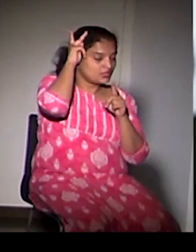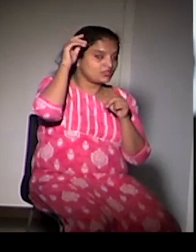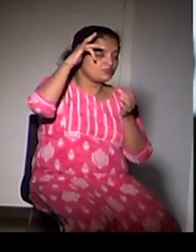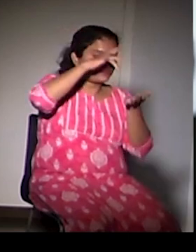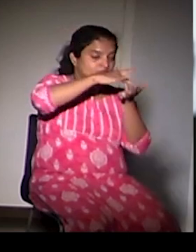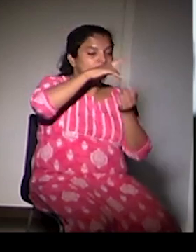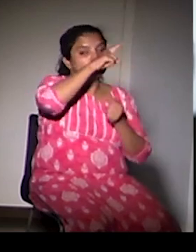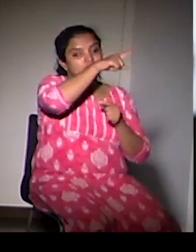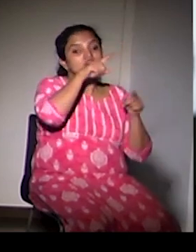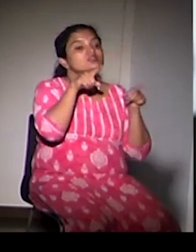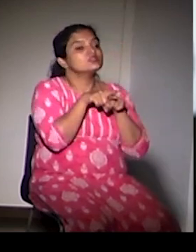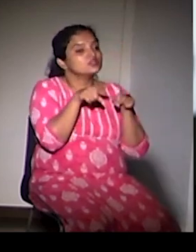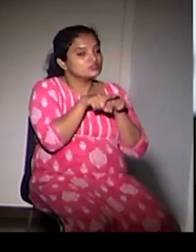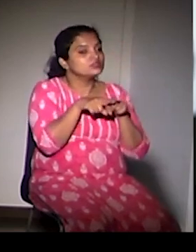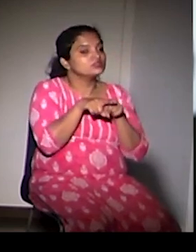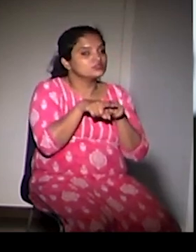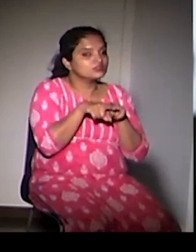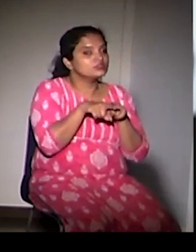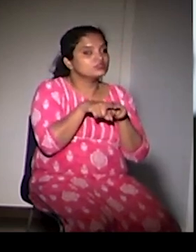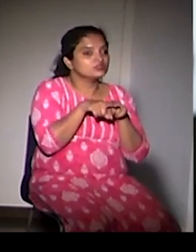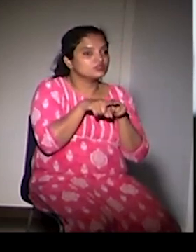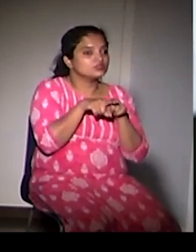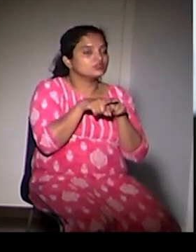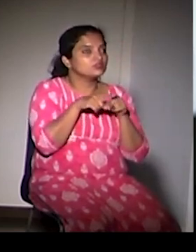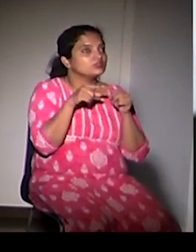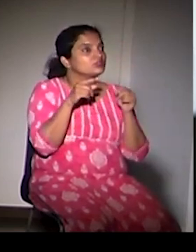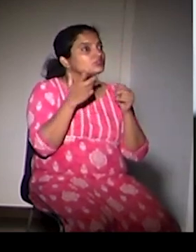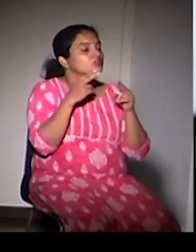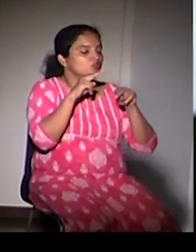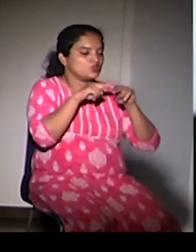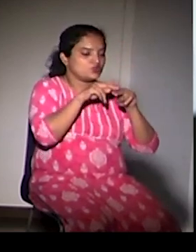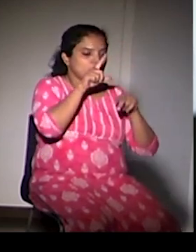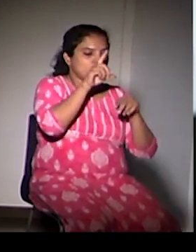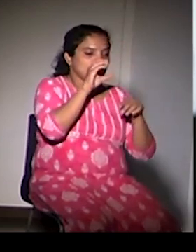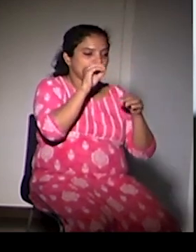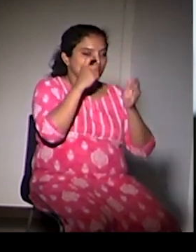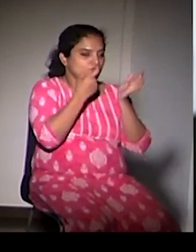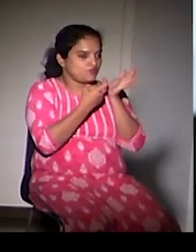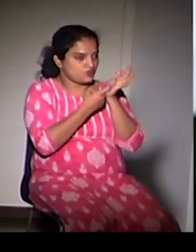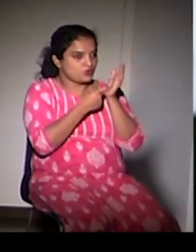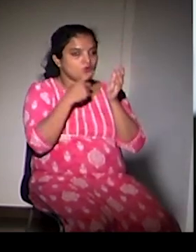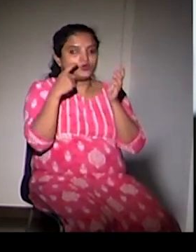see quite often glazed floor tiles. But the